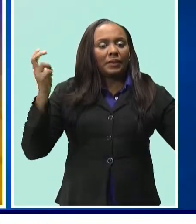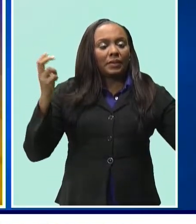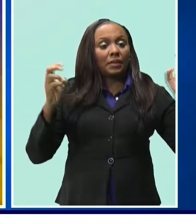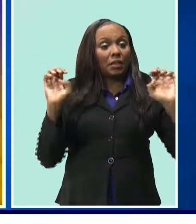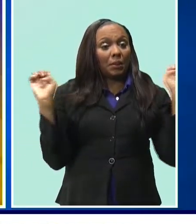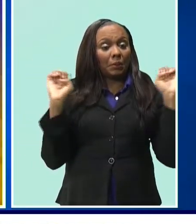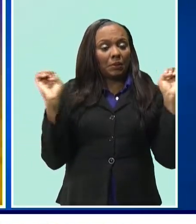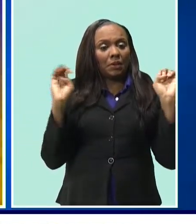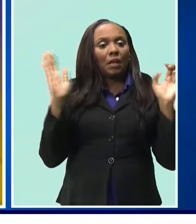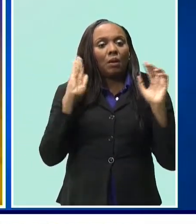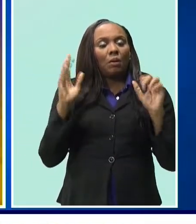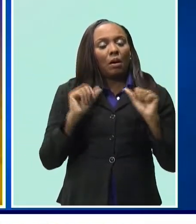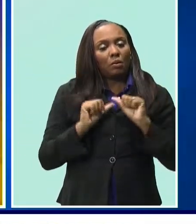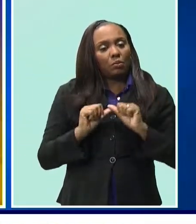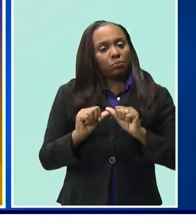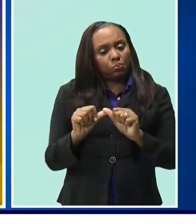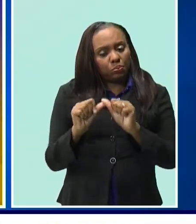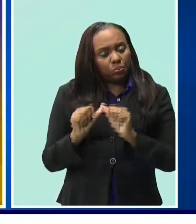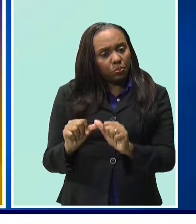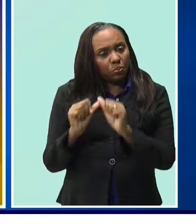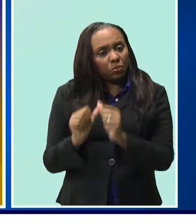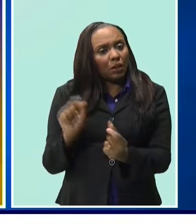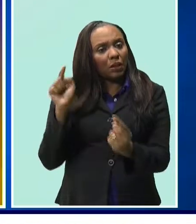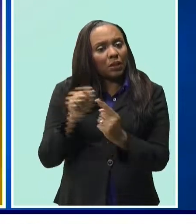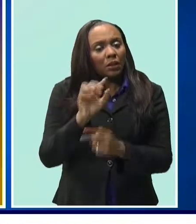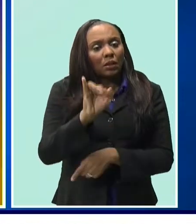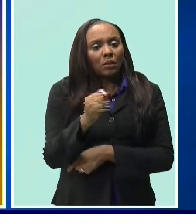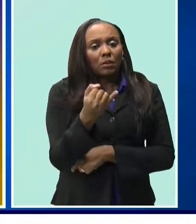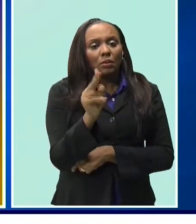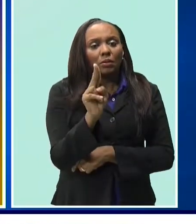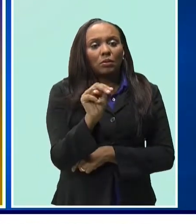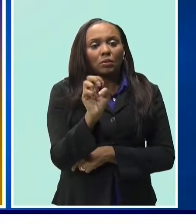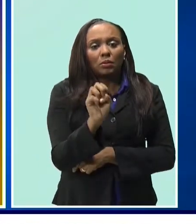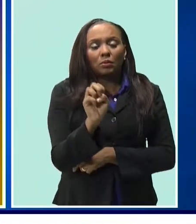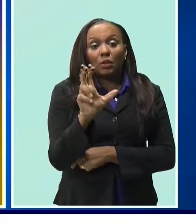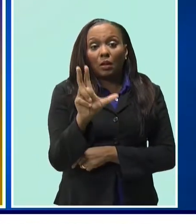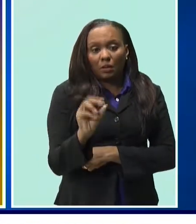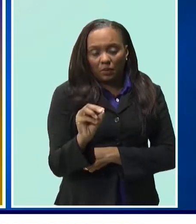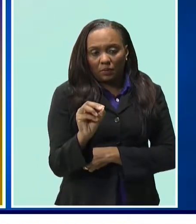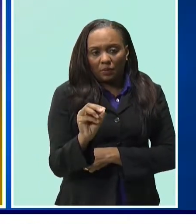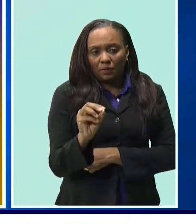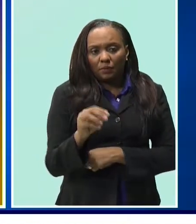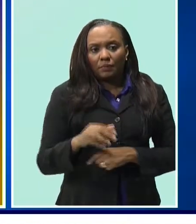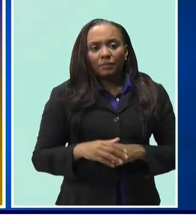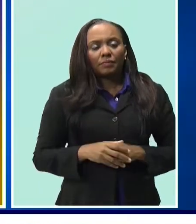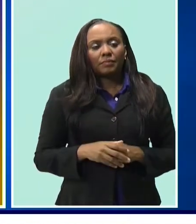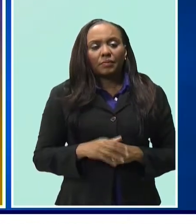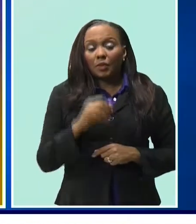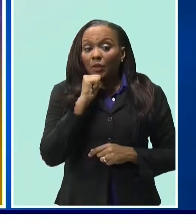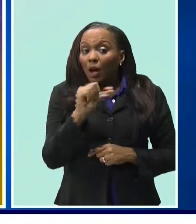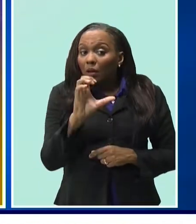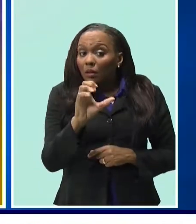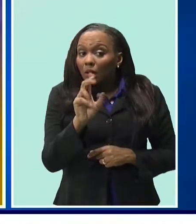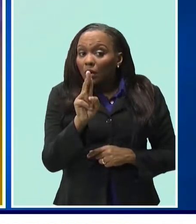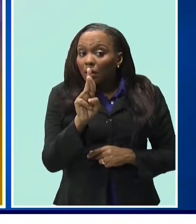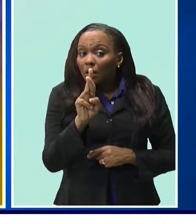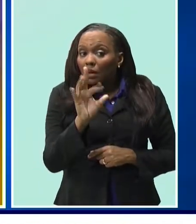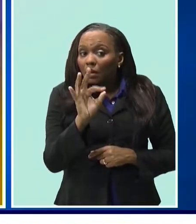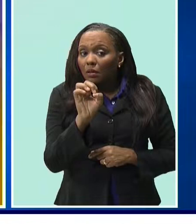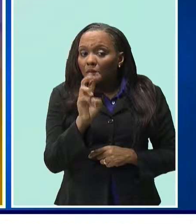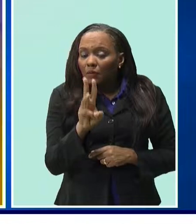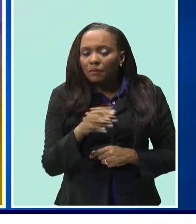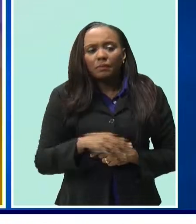Barbados until the 30th of June. Under the Emergency Management Act, the state